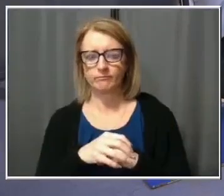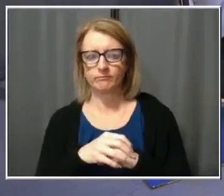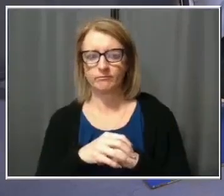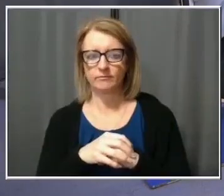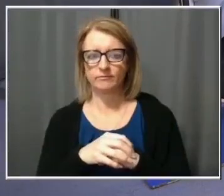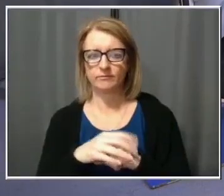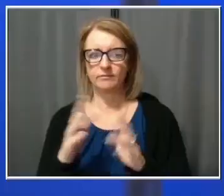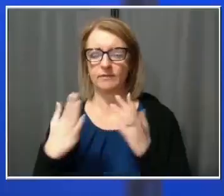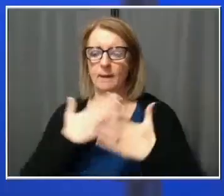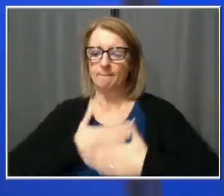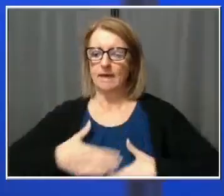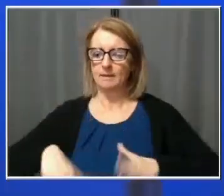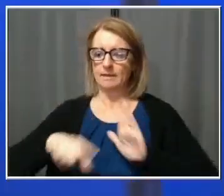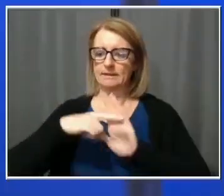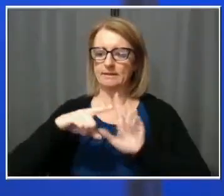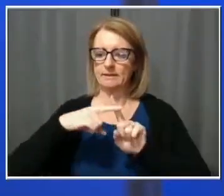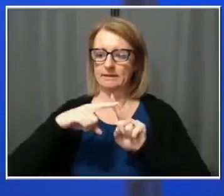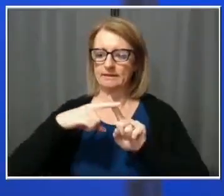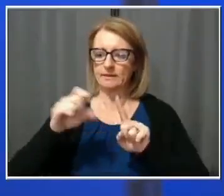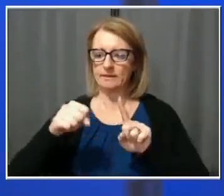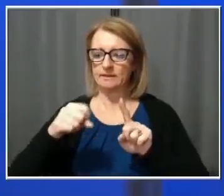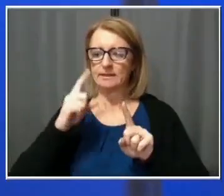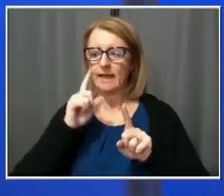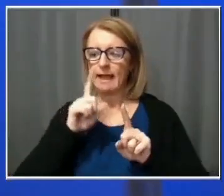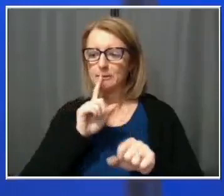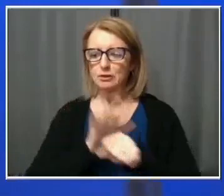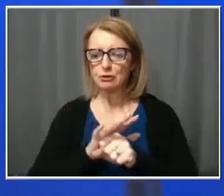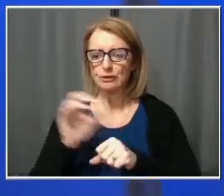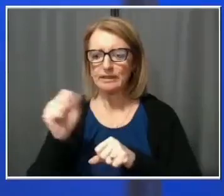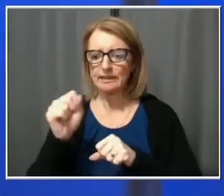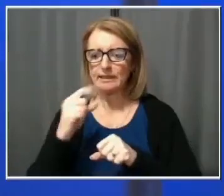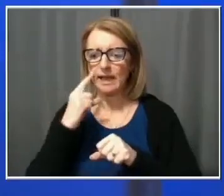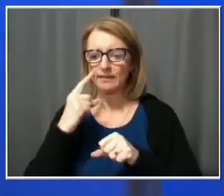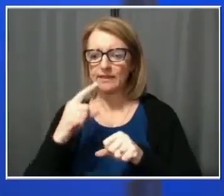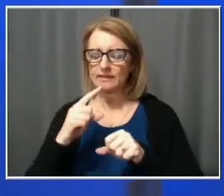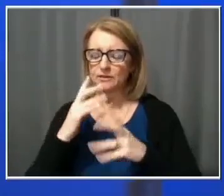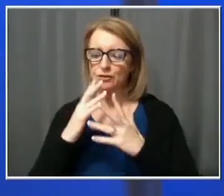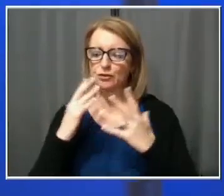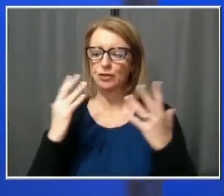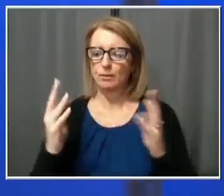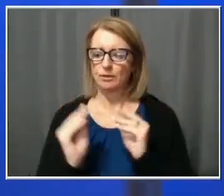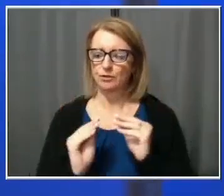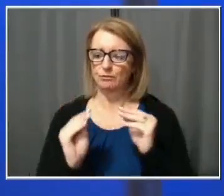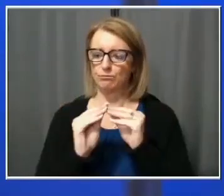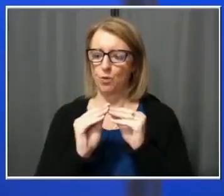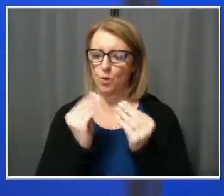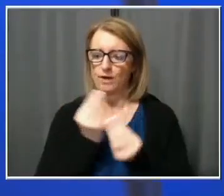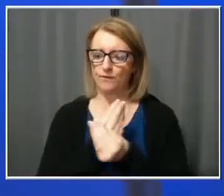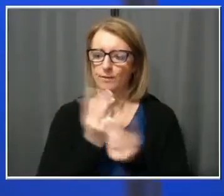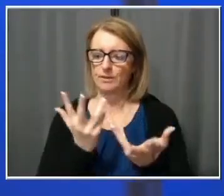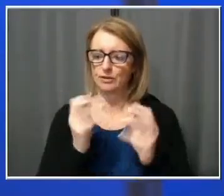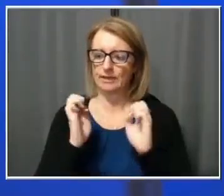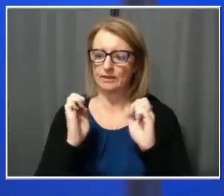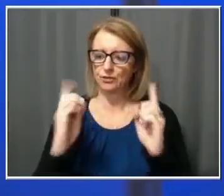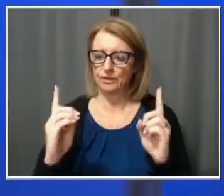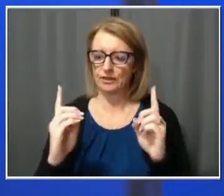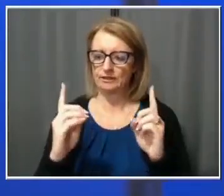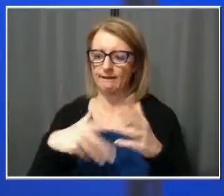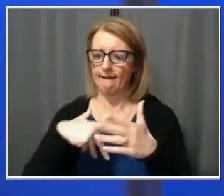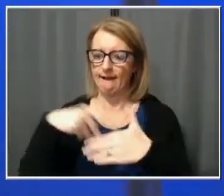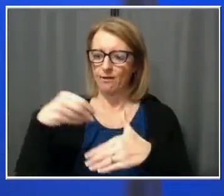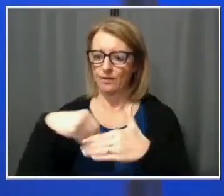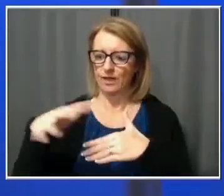positivity? Absolutely. And I think there is so much more information and education out there